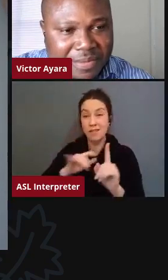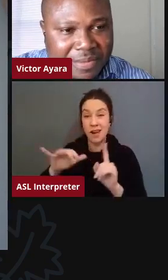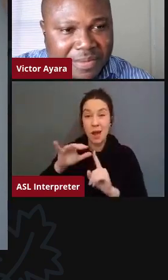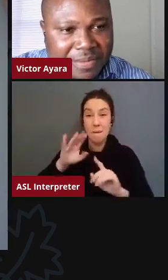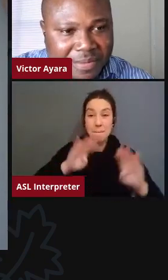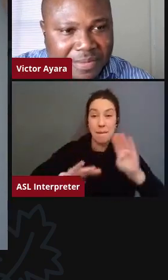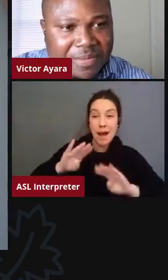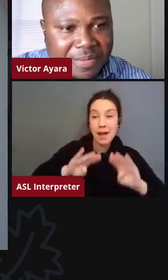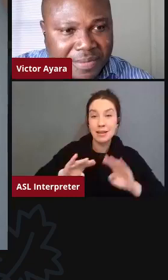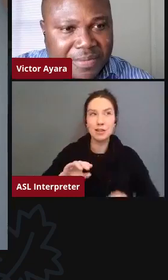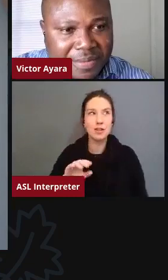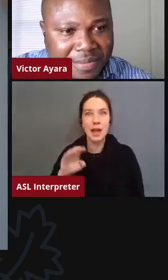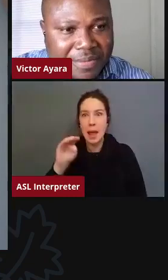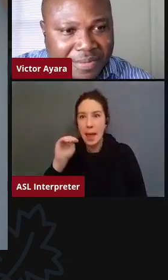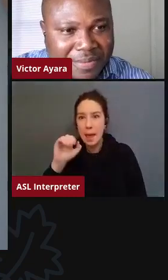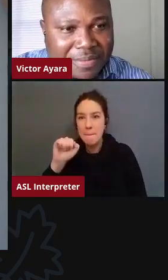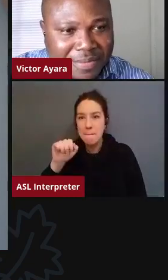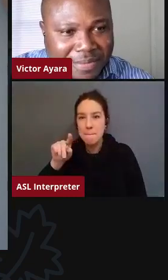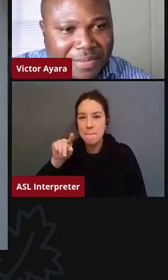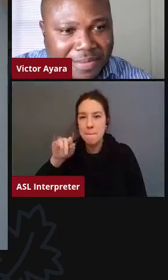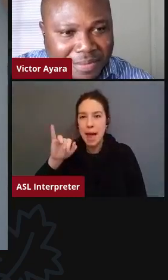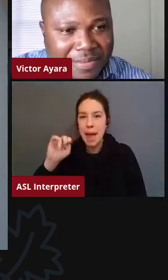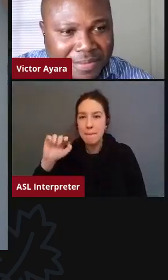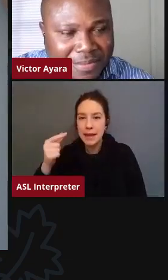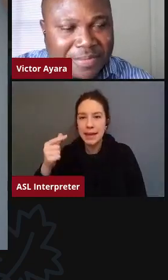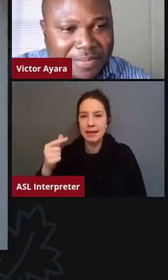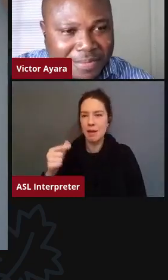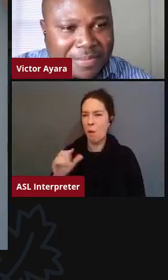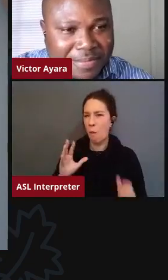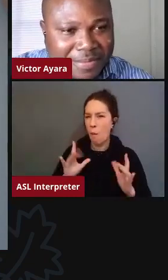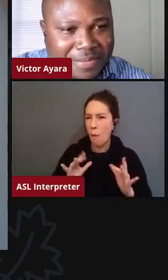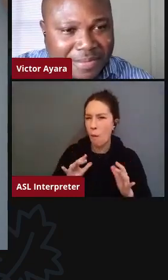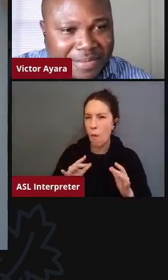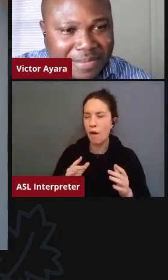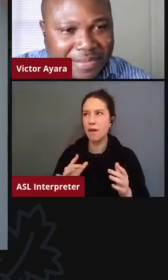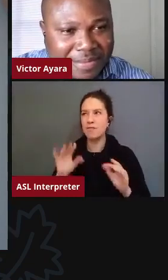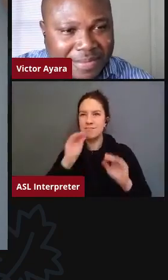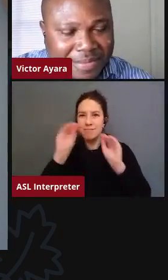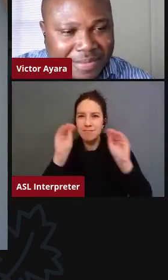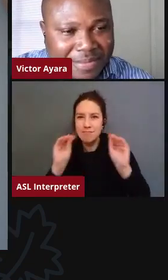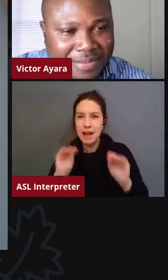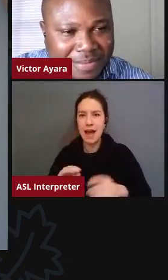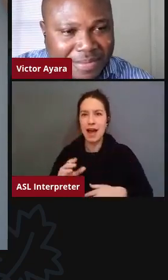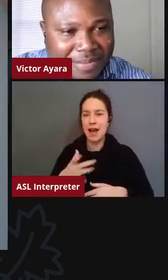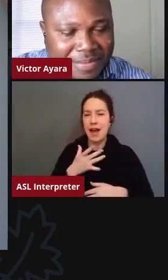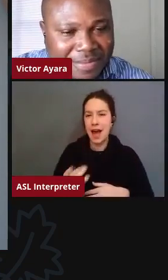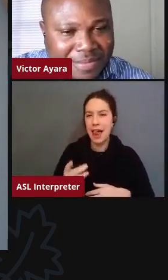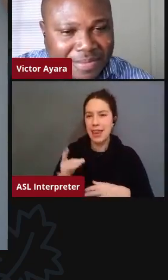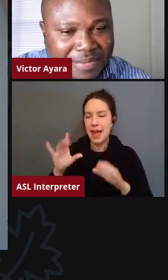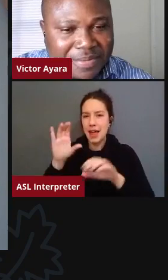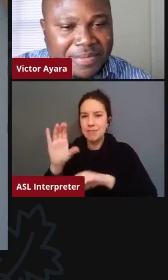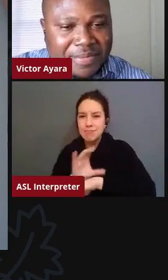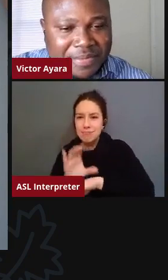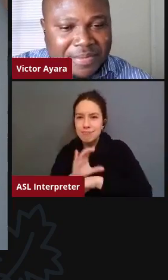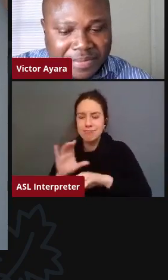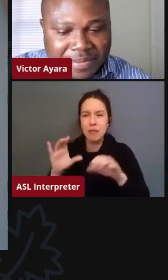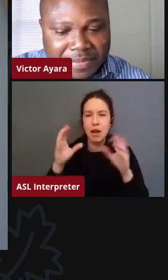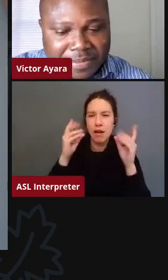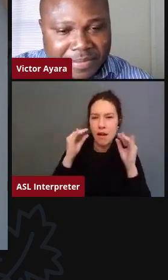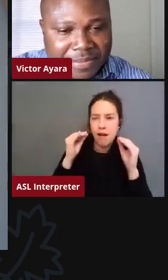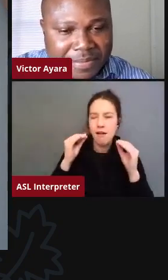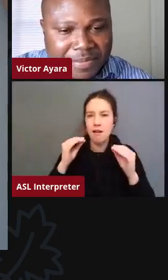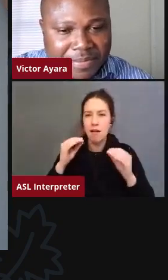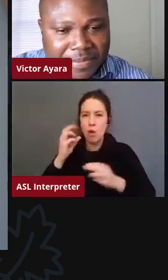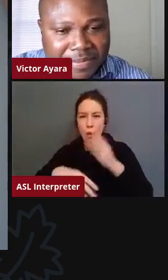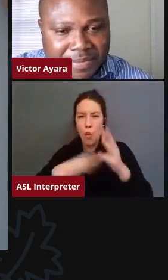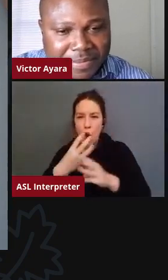things. And I just thought, oh, this is the coolest thing. I really loved computers. I really loved thinking of the world. I was really interested